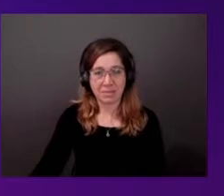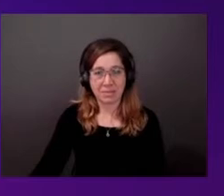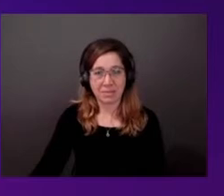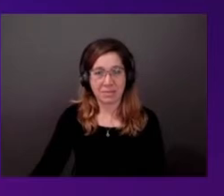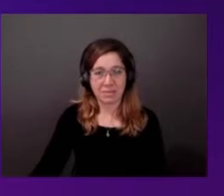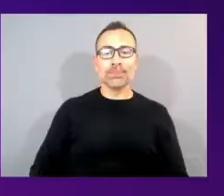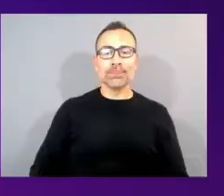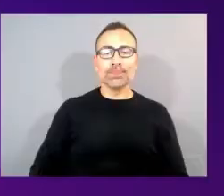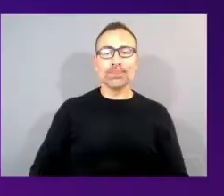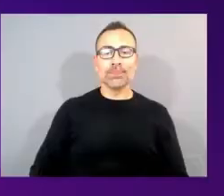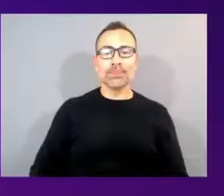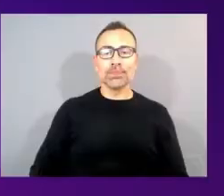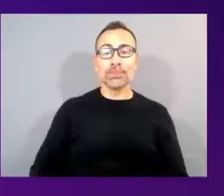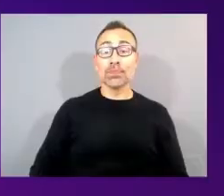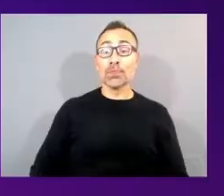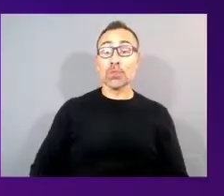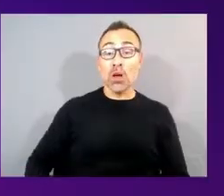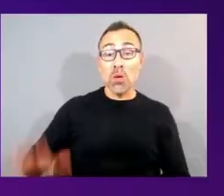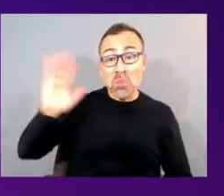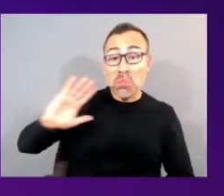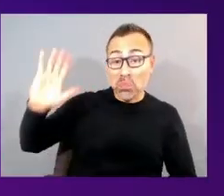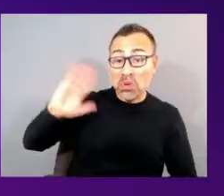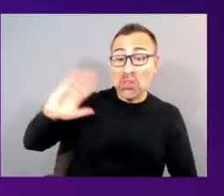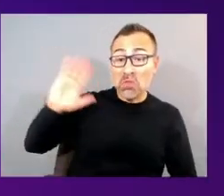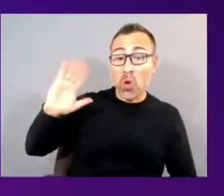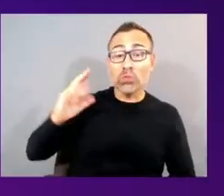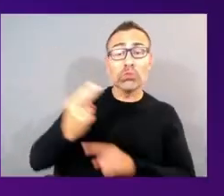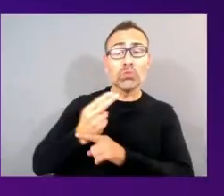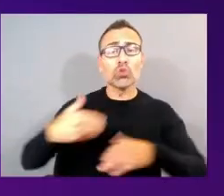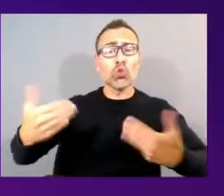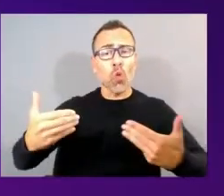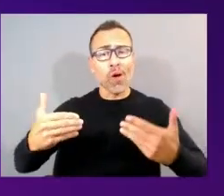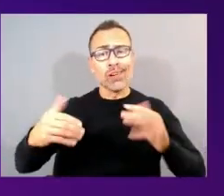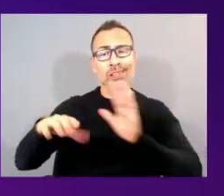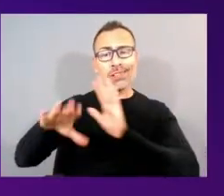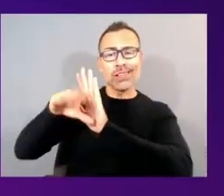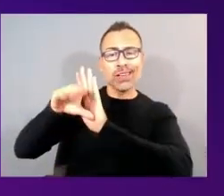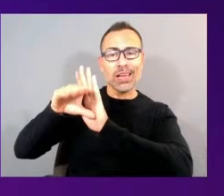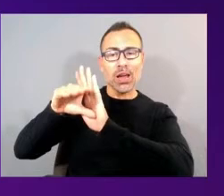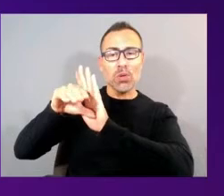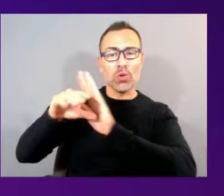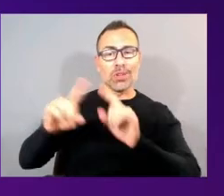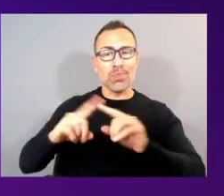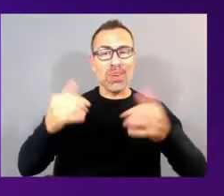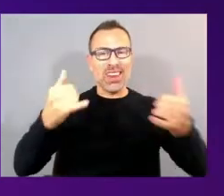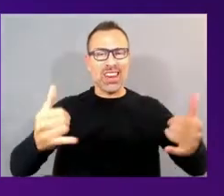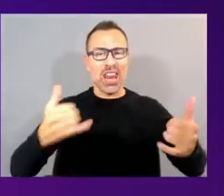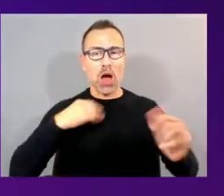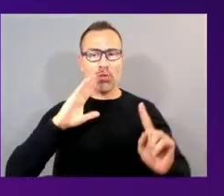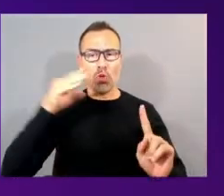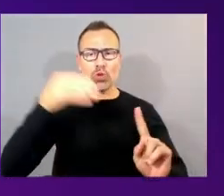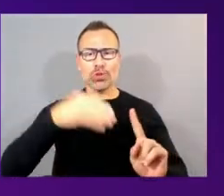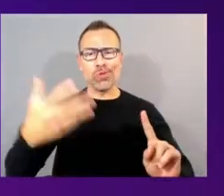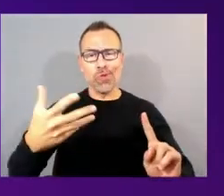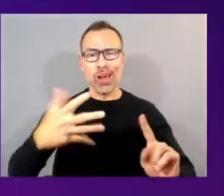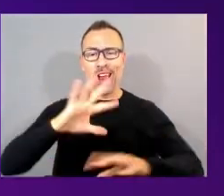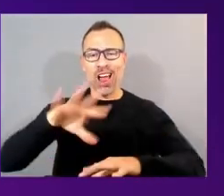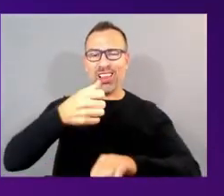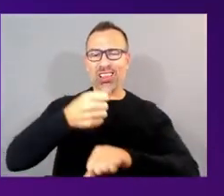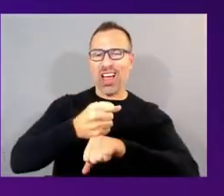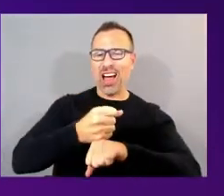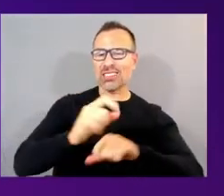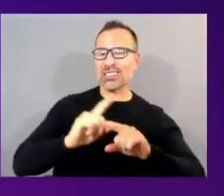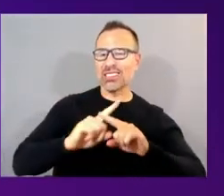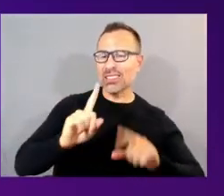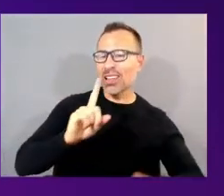it was the cameras. Right now we build a lot of smart locks. So smart locks are very different to your average